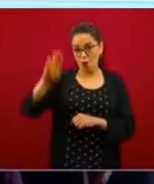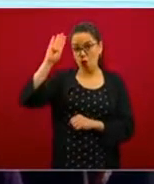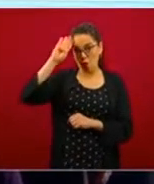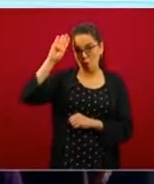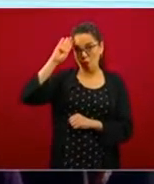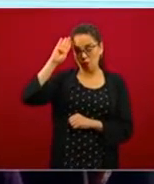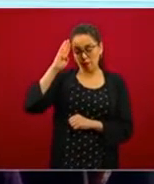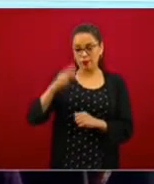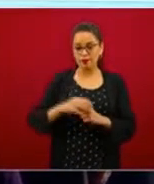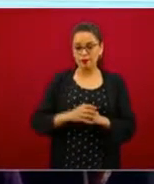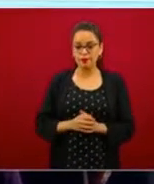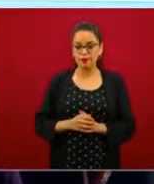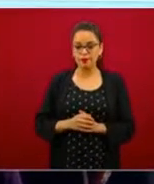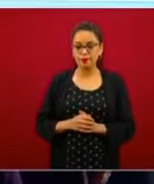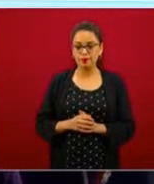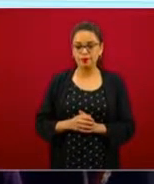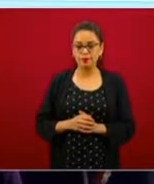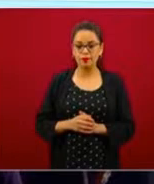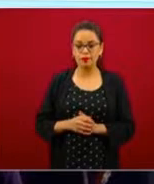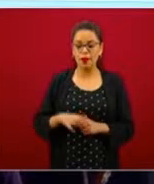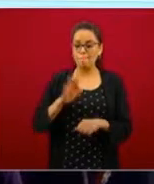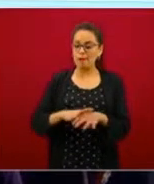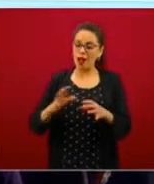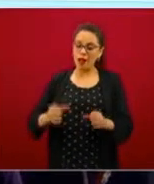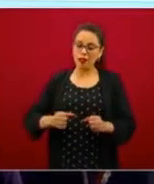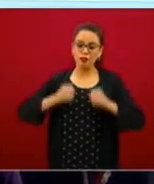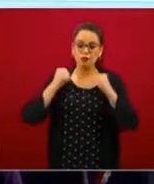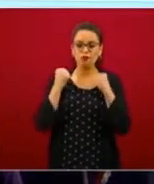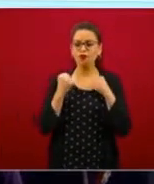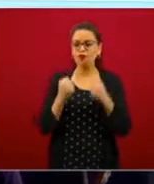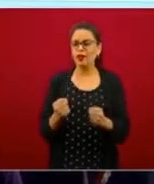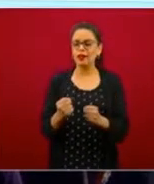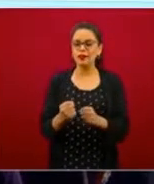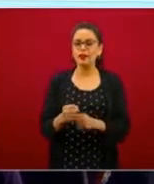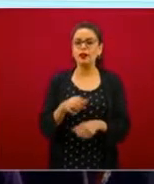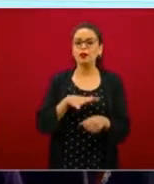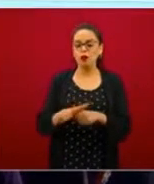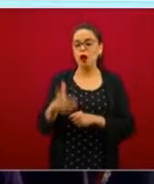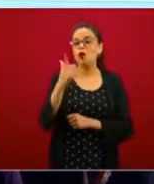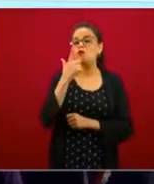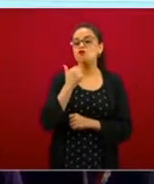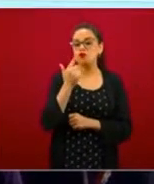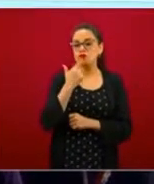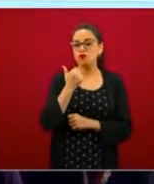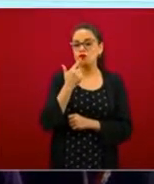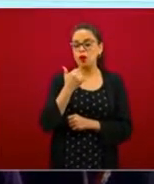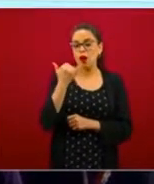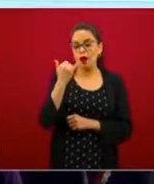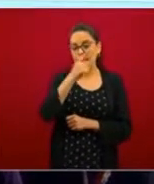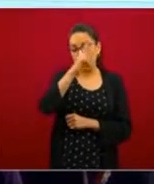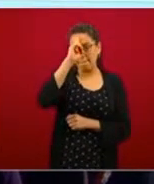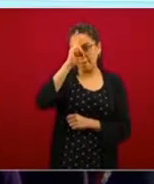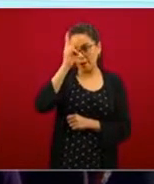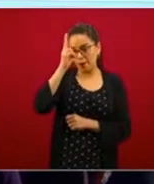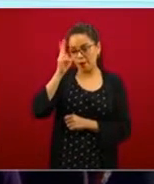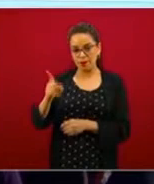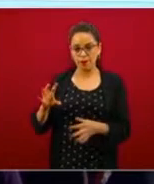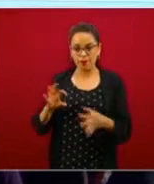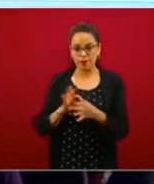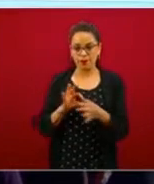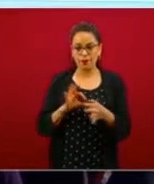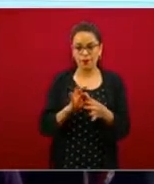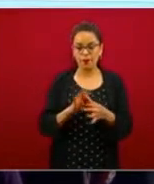out. And then on Monday, the 1st, we'll begin with the new normal process. As we said